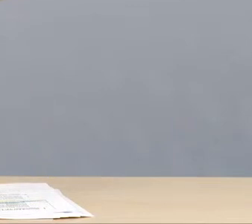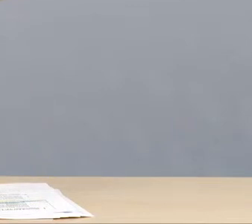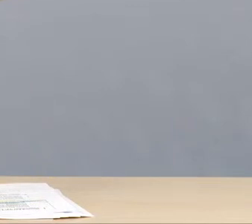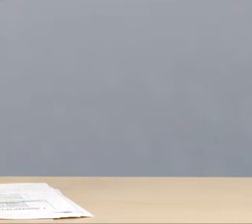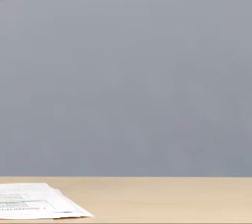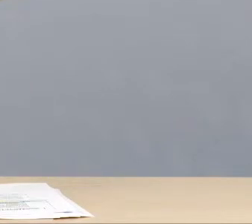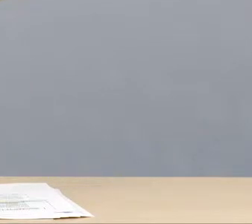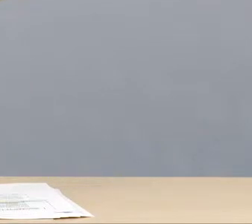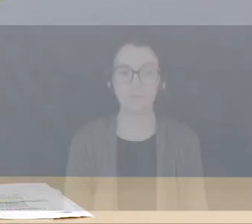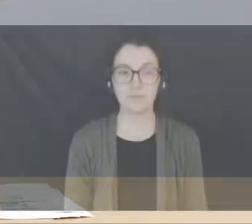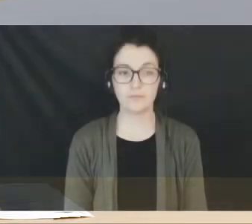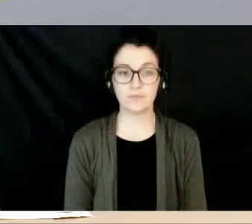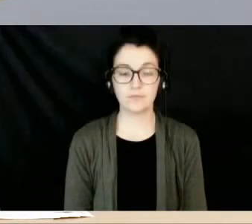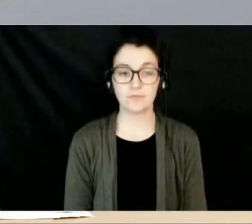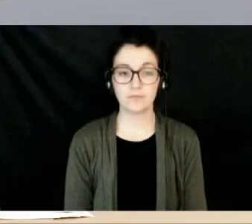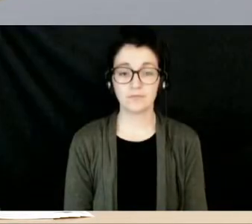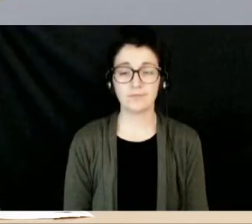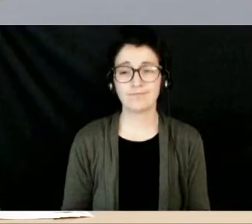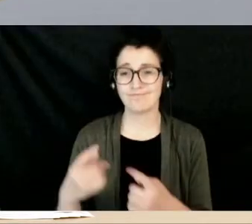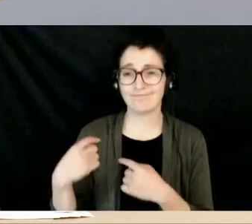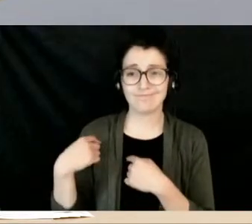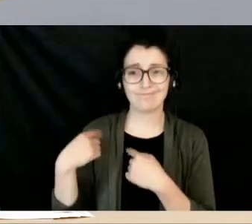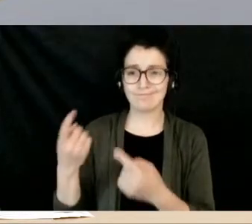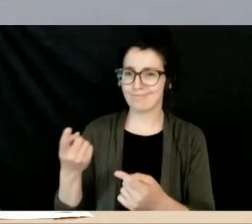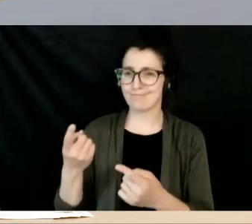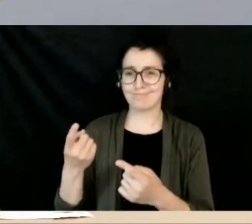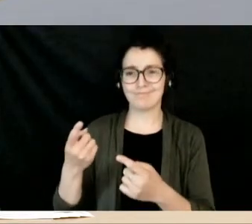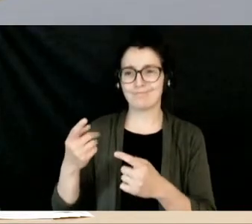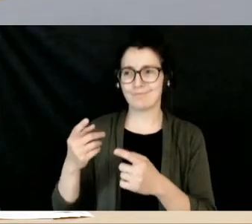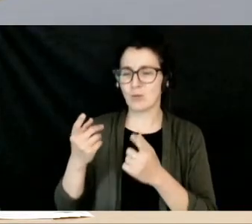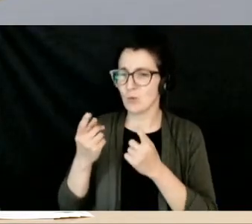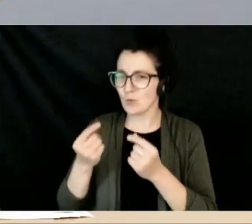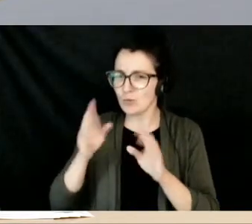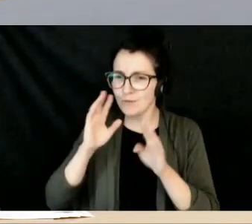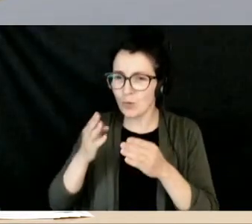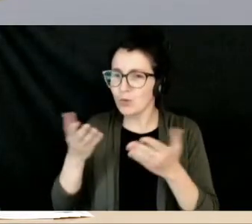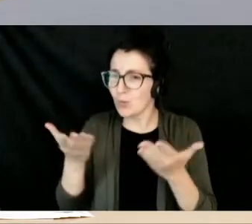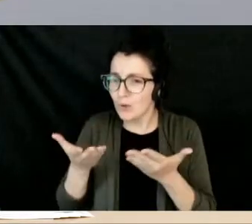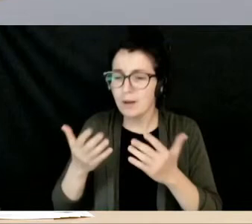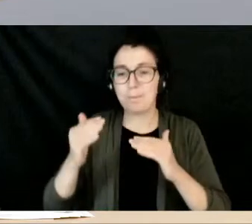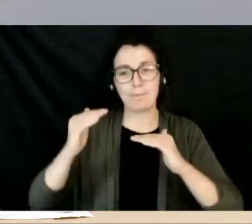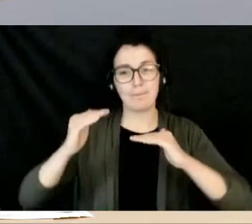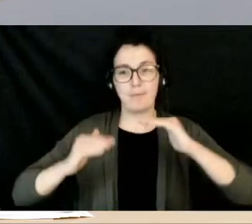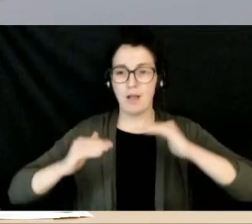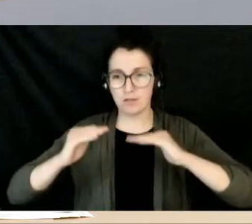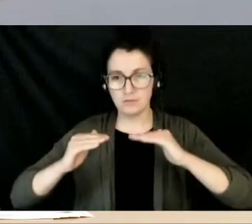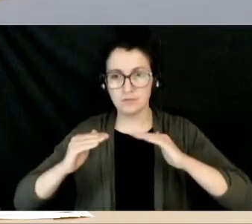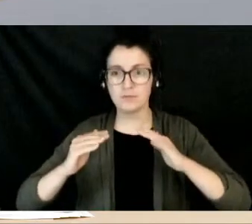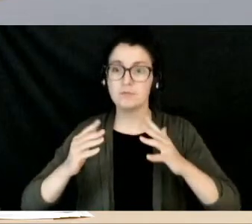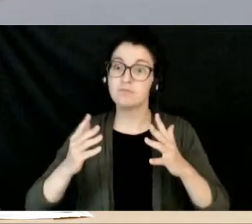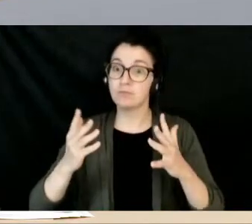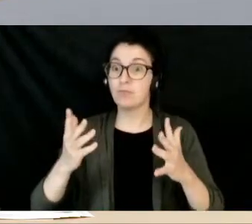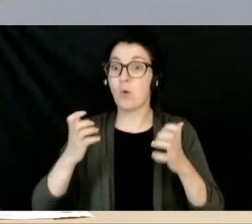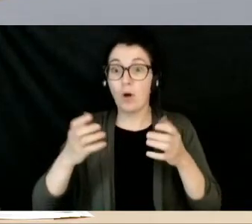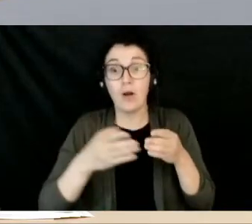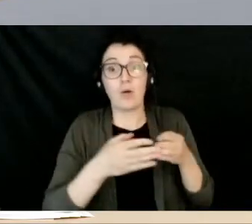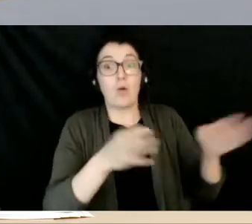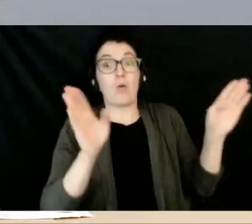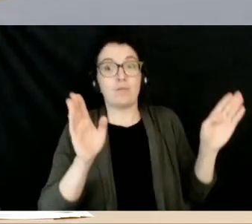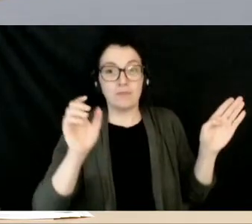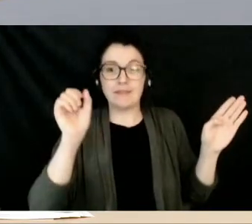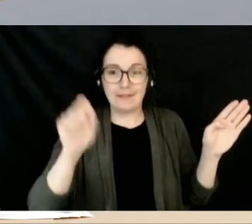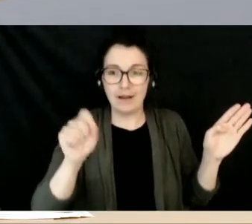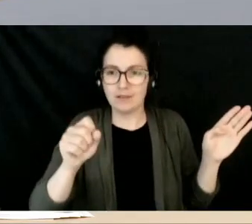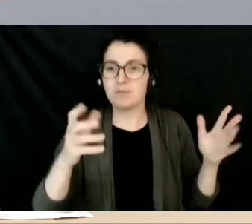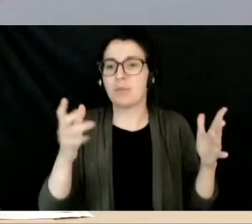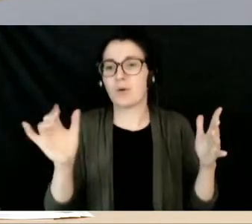our whole pandemic response, it is about balance, balancing the risk of importation with the need to reopen to travel and ease public health measures safely to